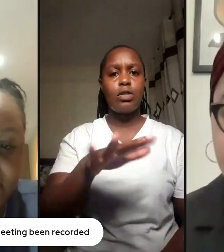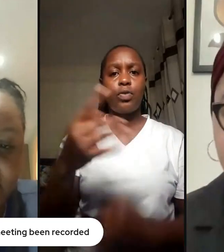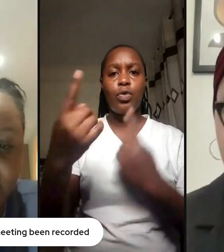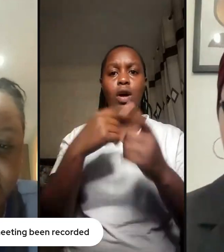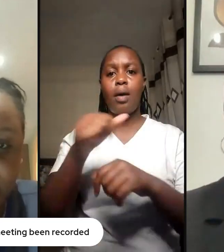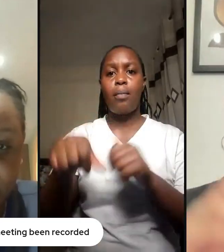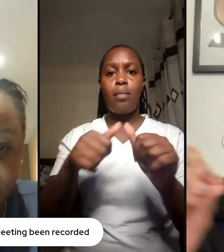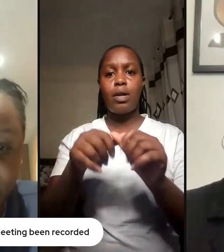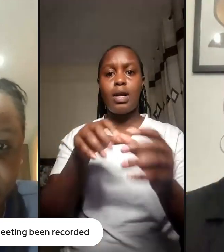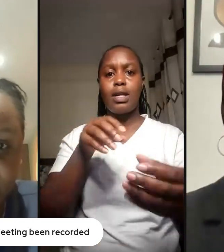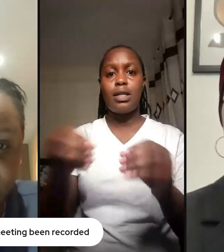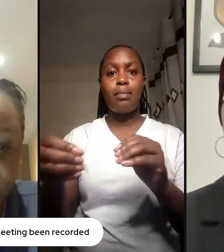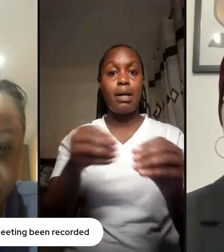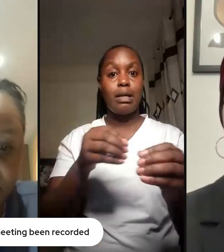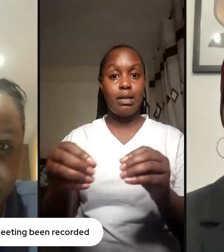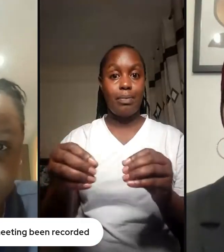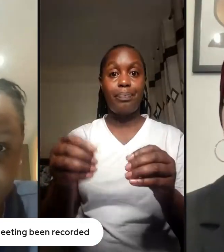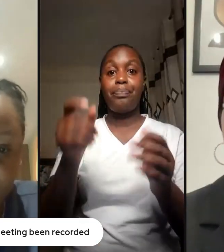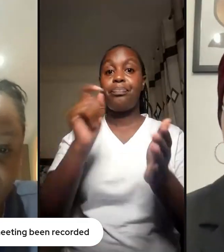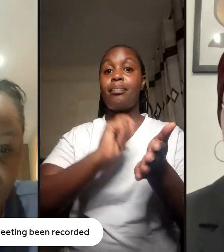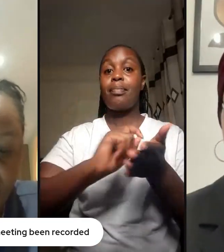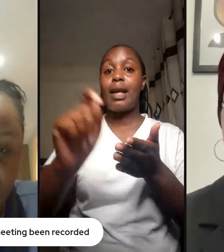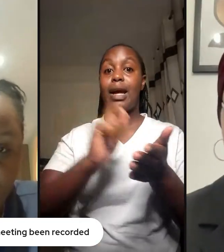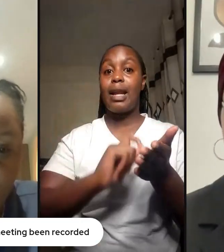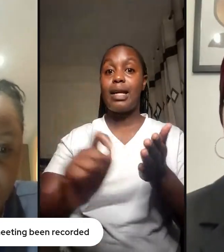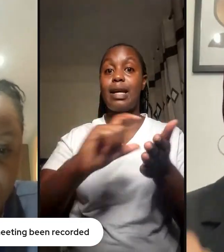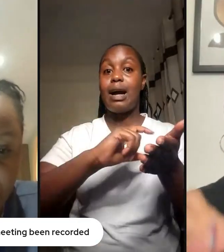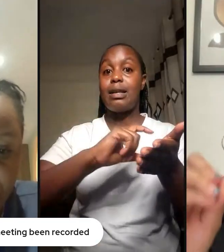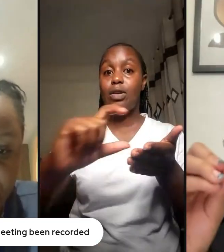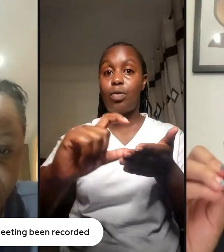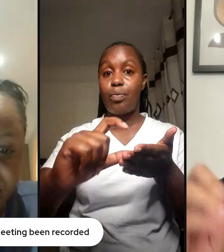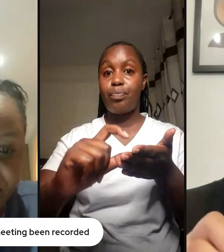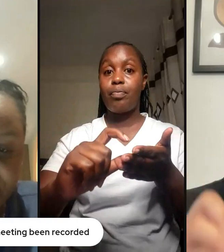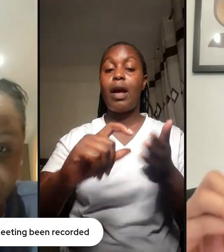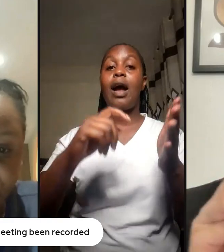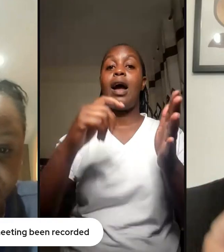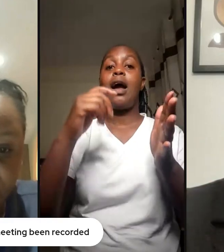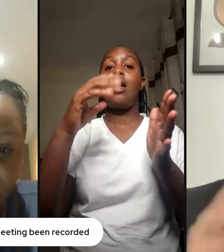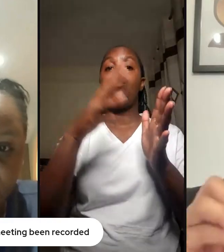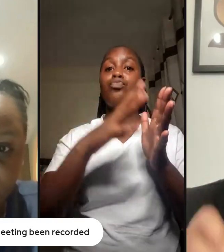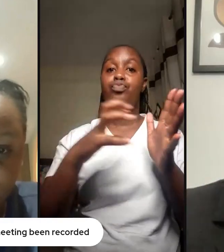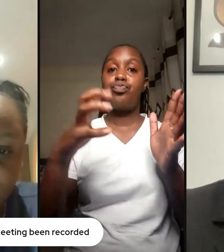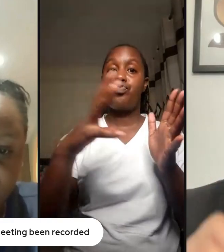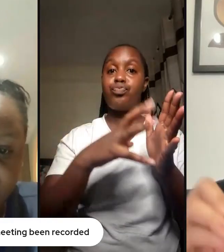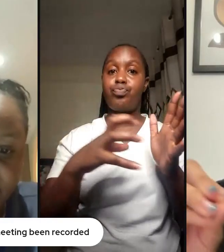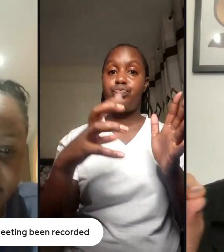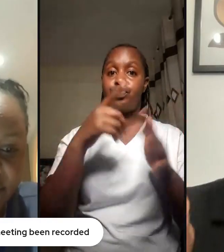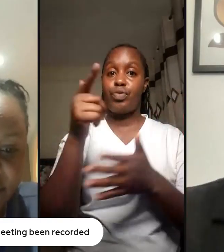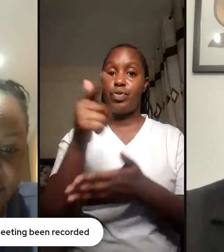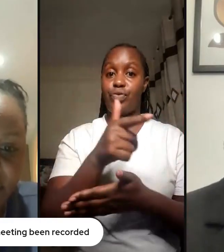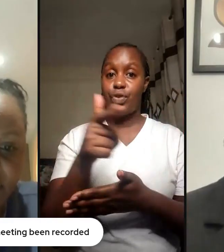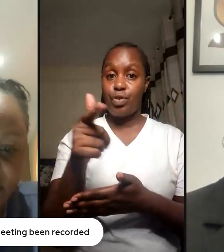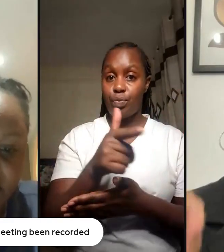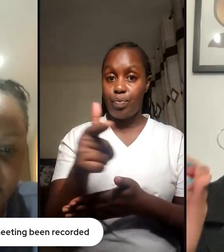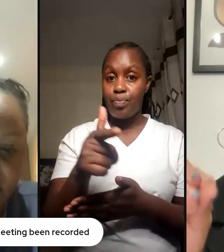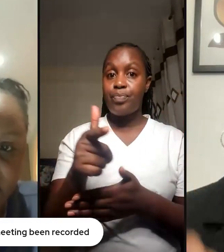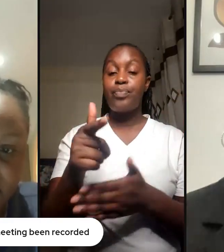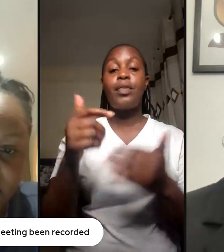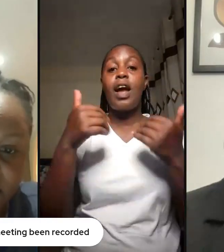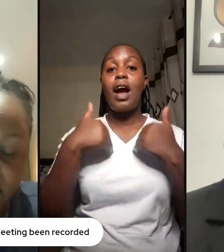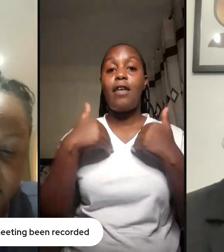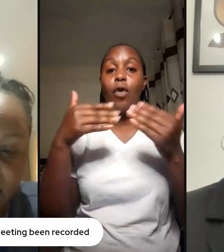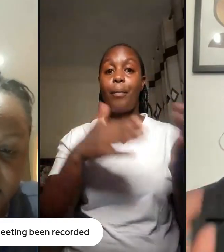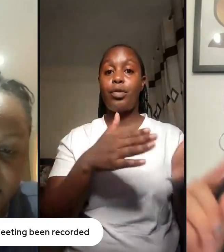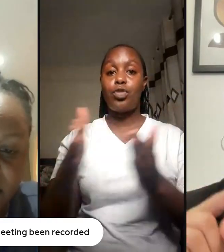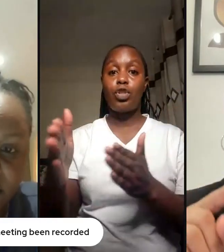write articles, who record videos on the same. Give yourself an opportunity to show up and